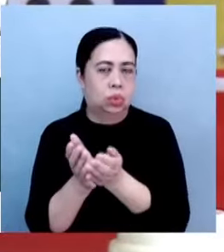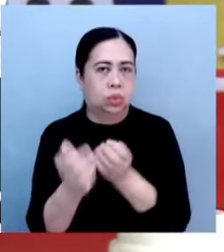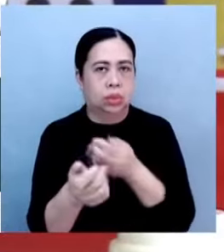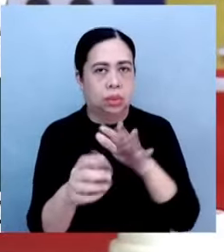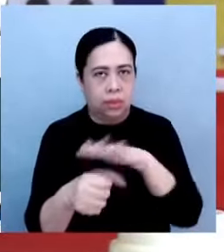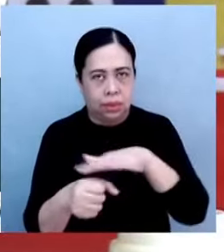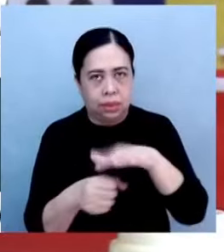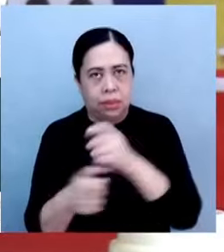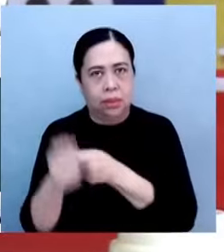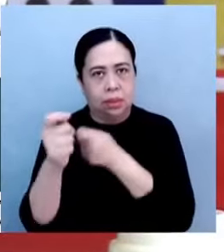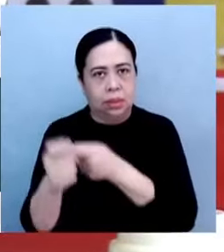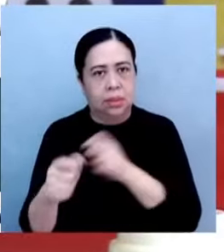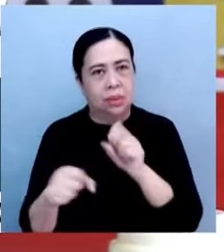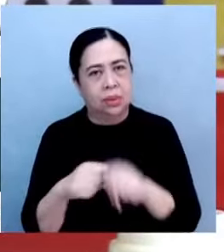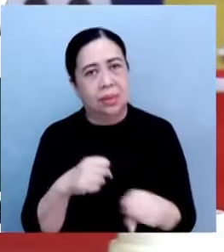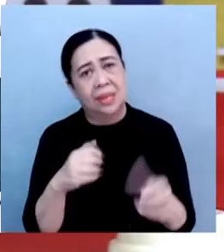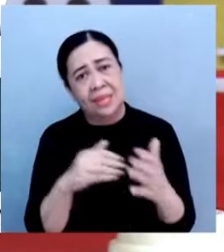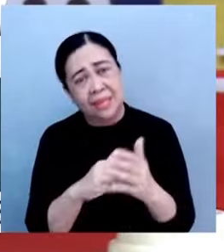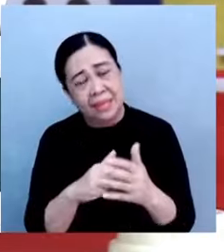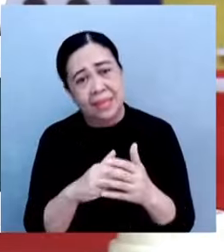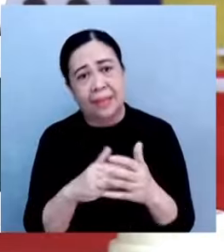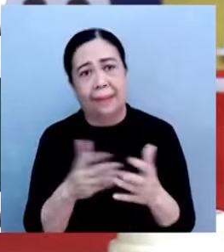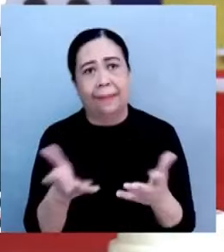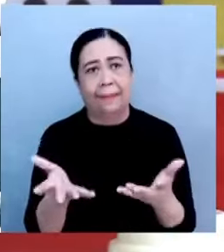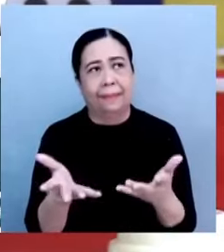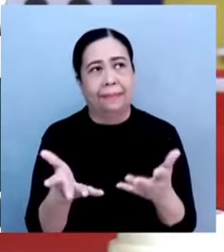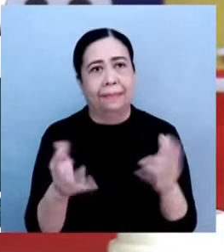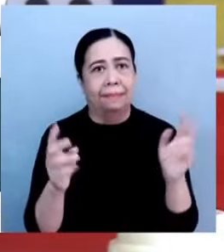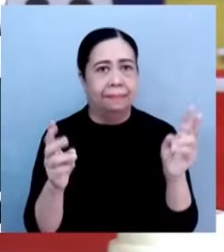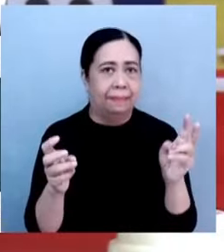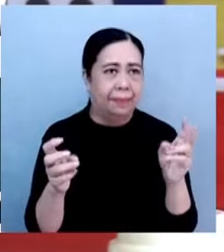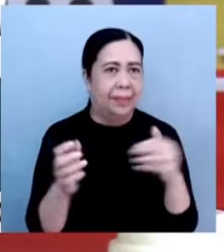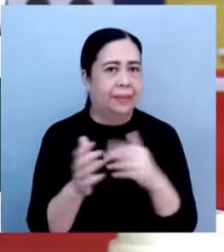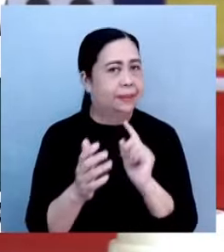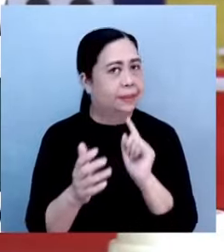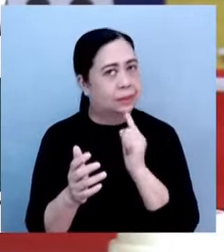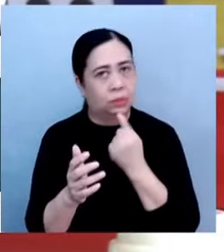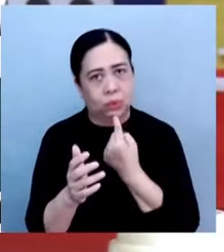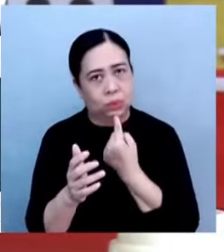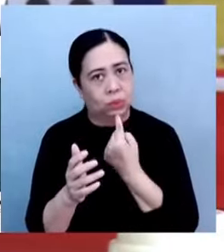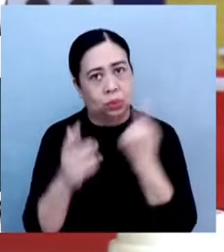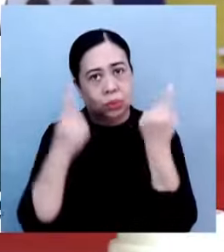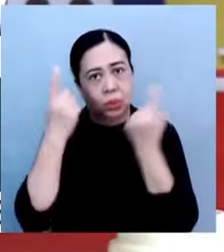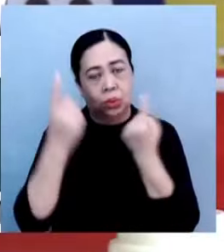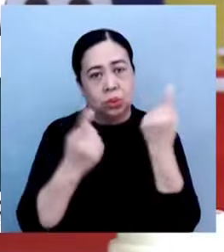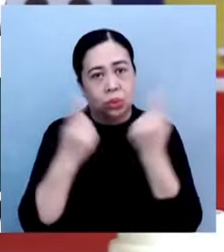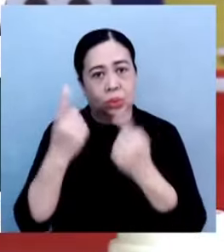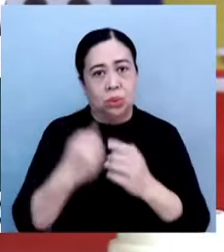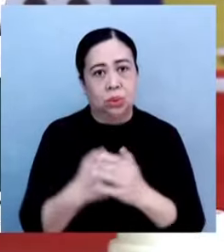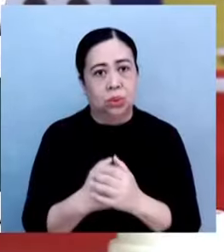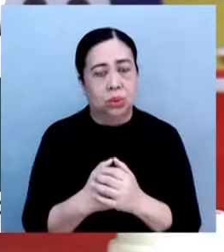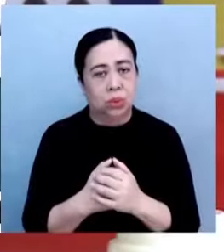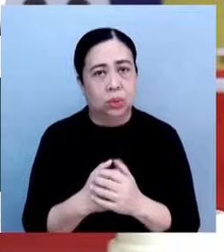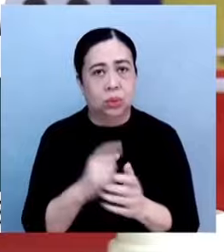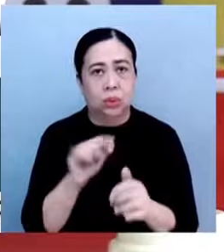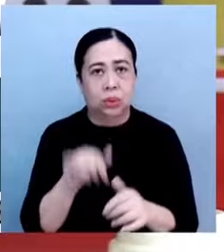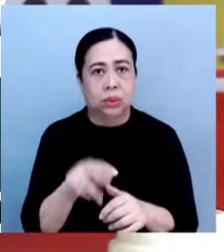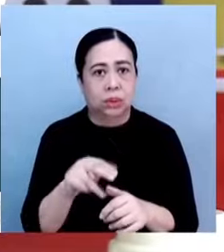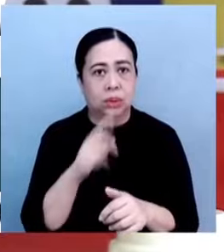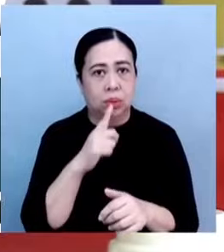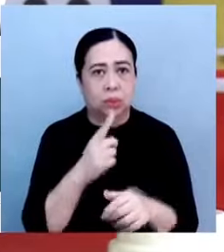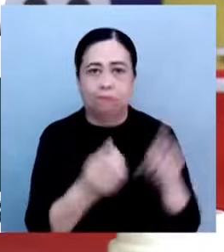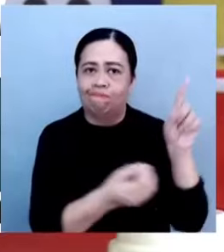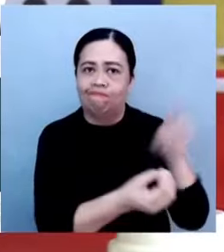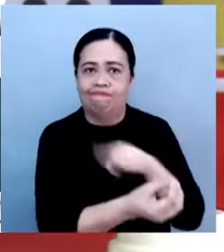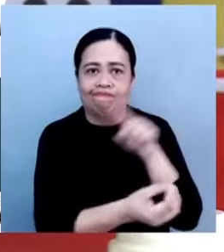area. So again, these are serious concern that we really need to condemn